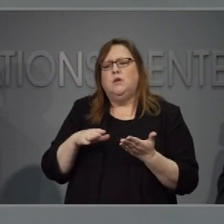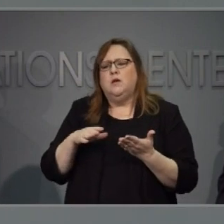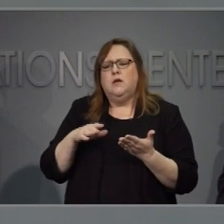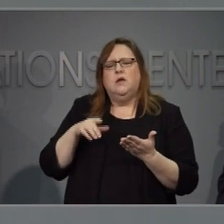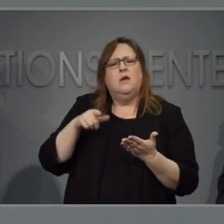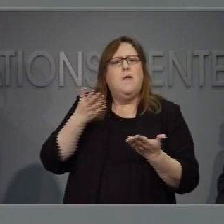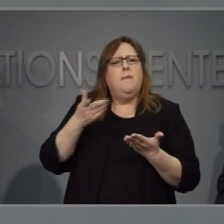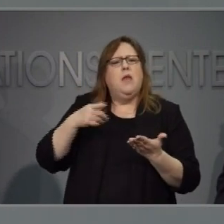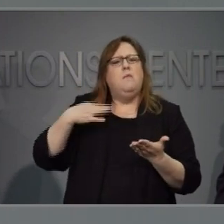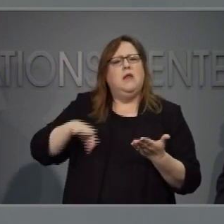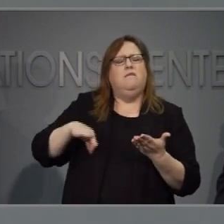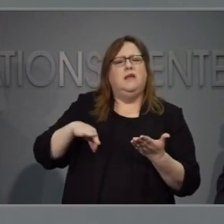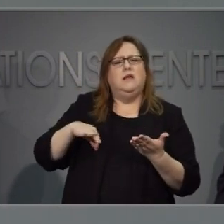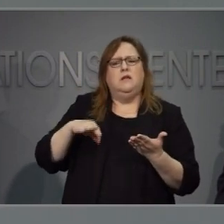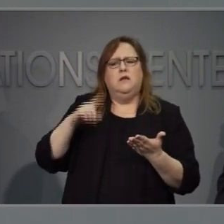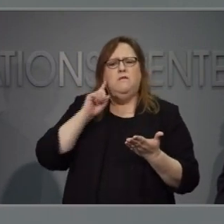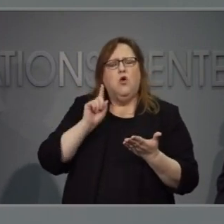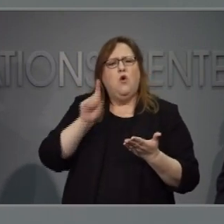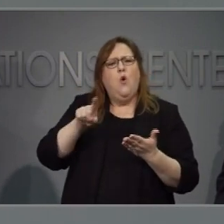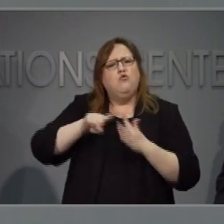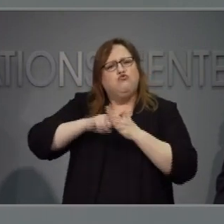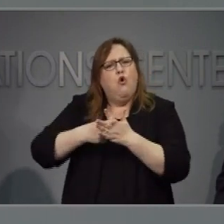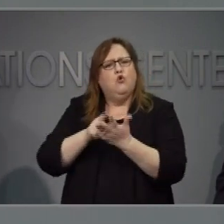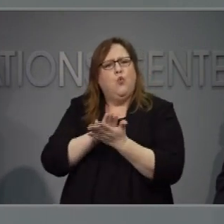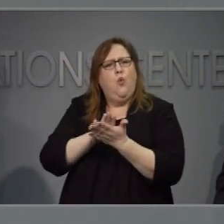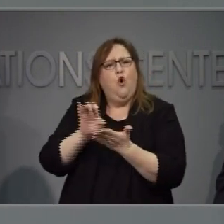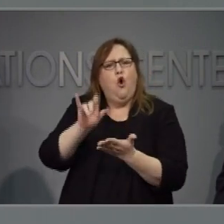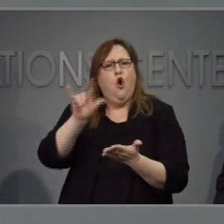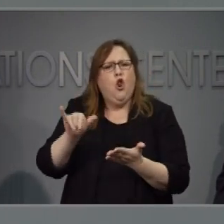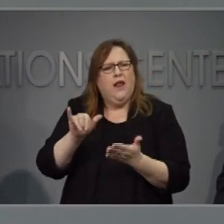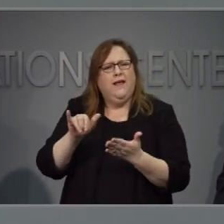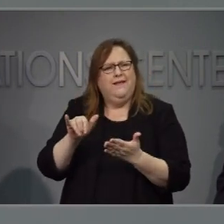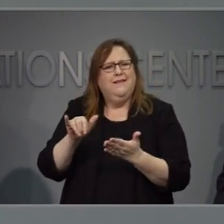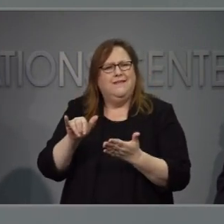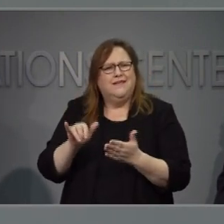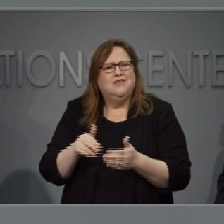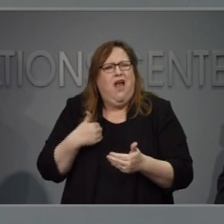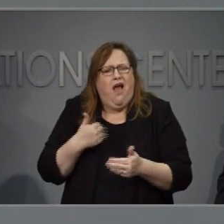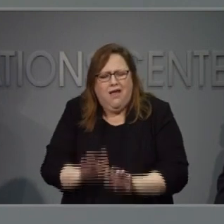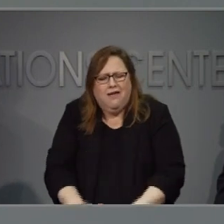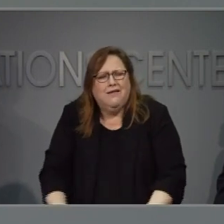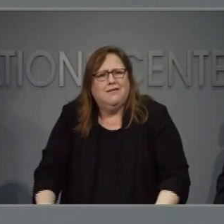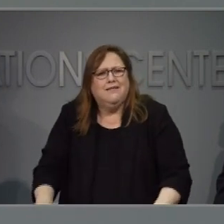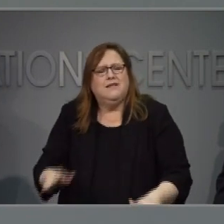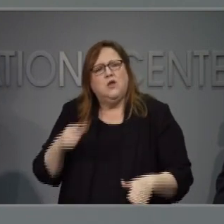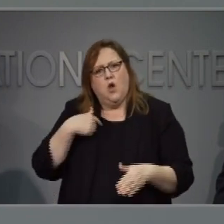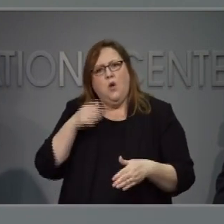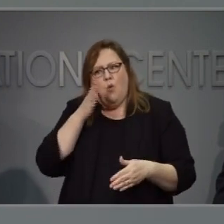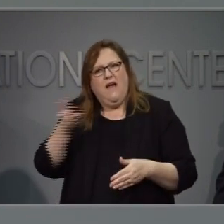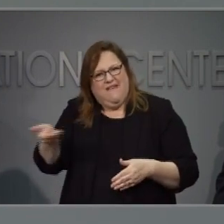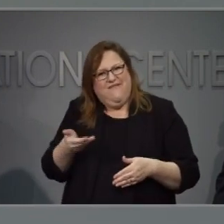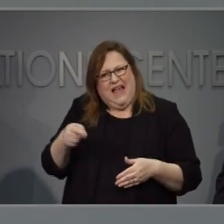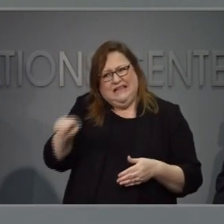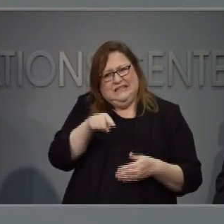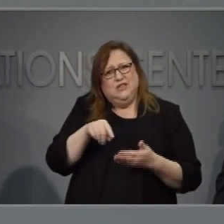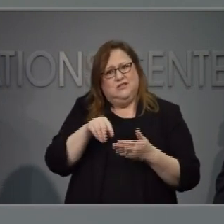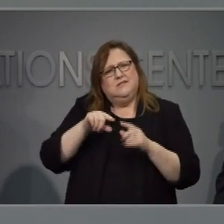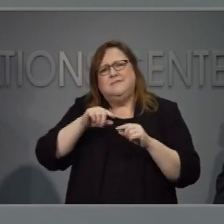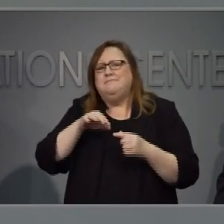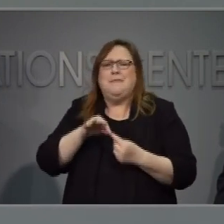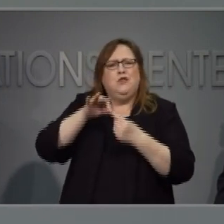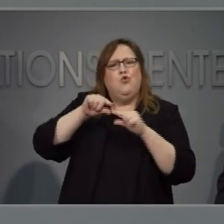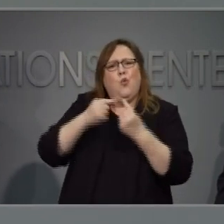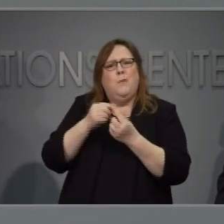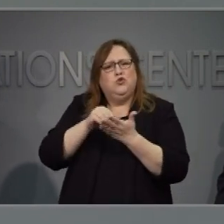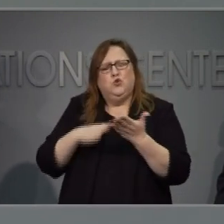school. We plan to invite this special group of students to gain a jump start on the next